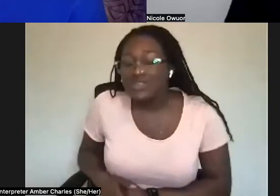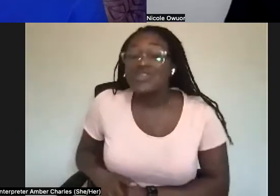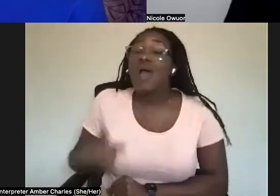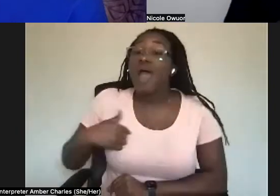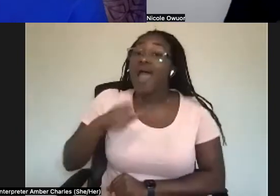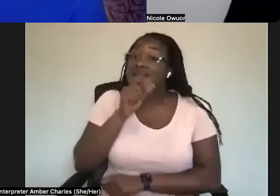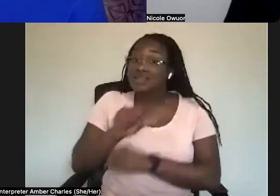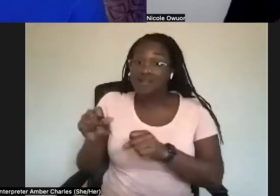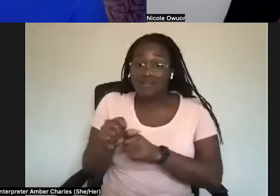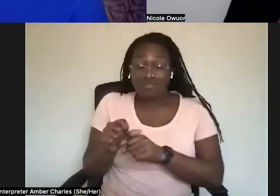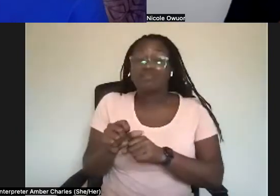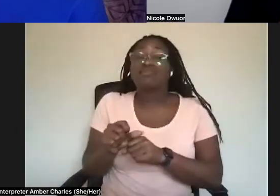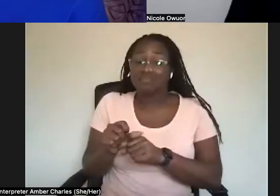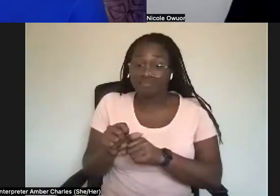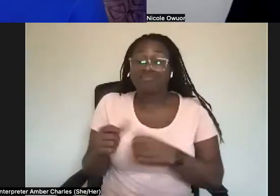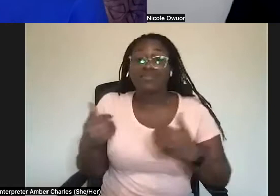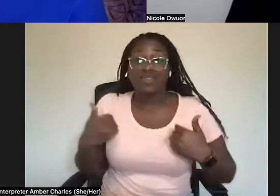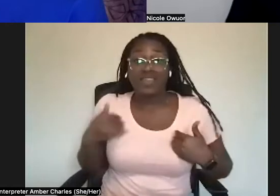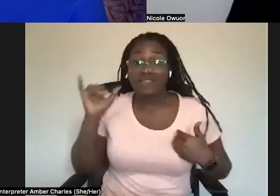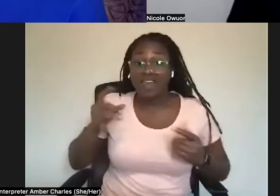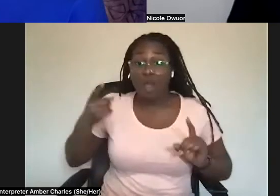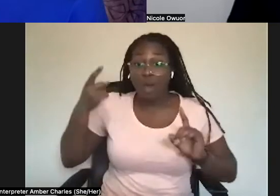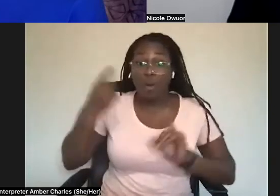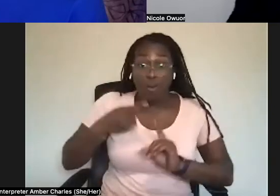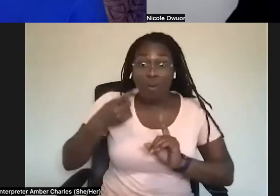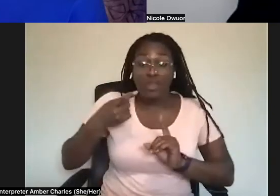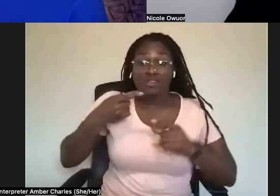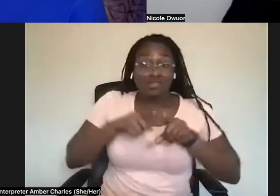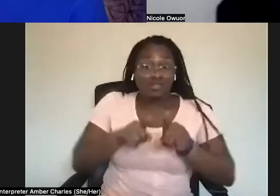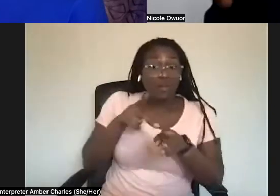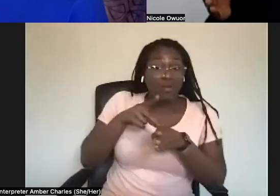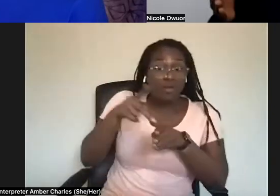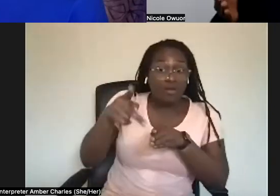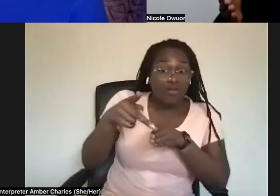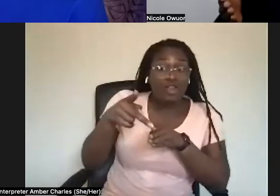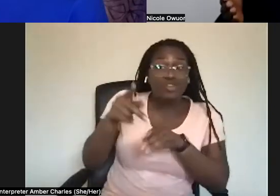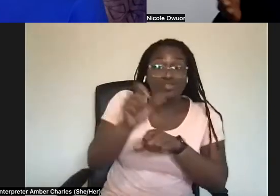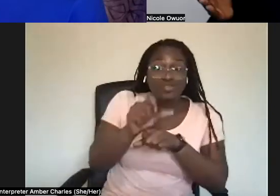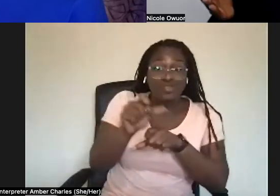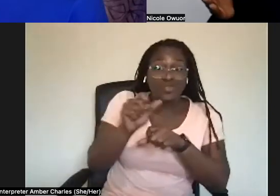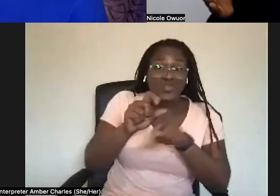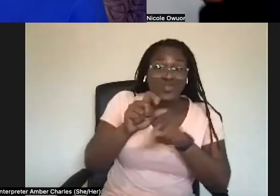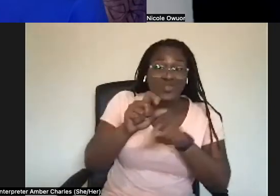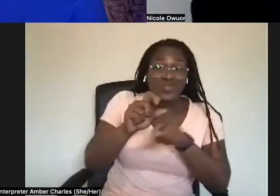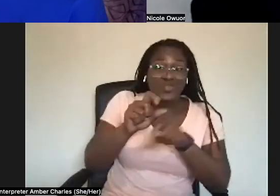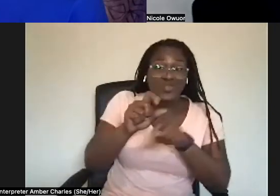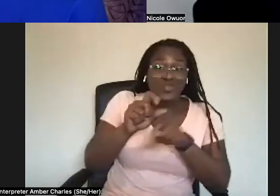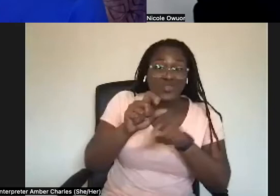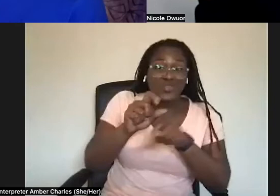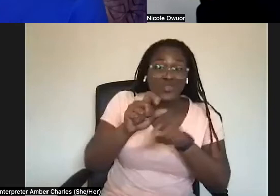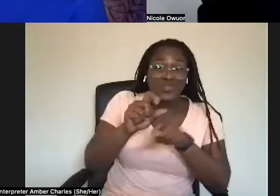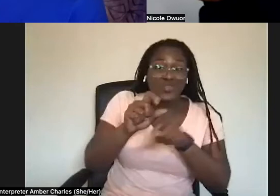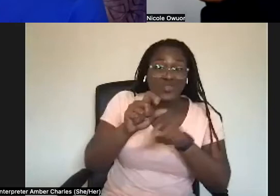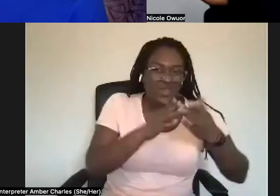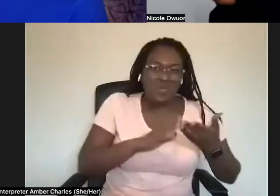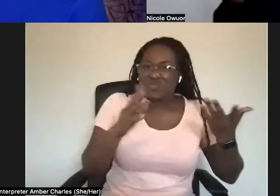have had those points in my professional career at different workplaces where I've become the professional